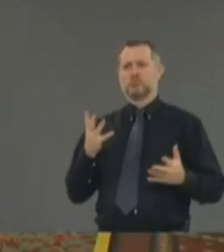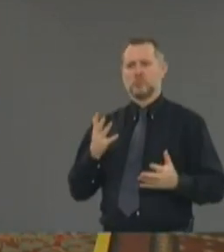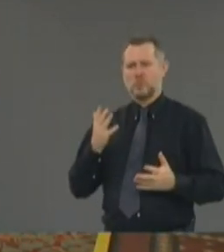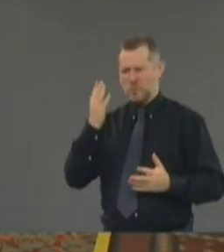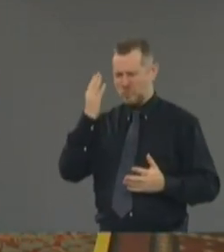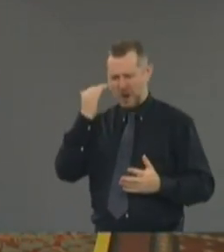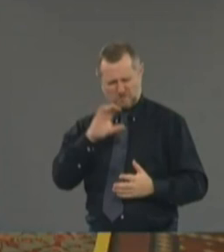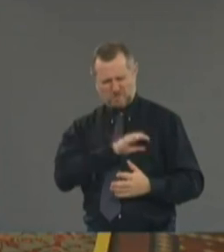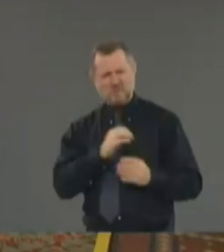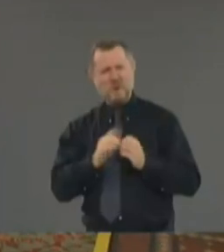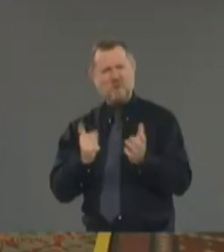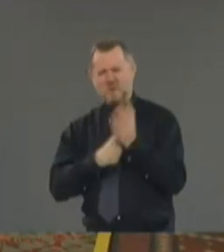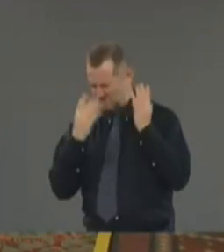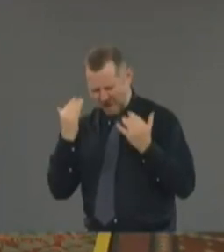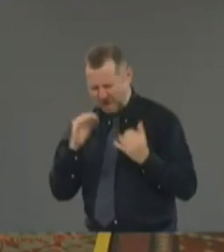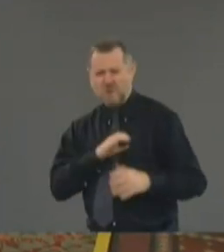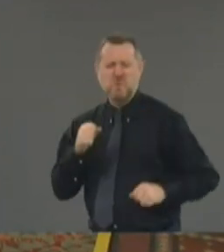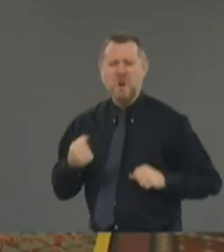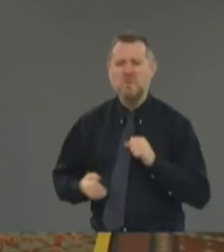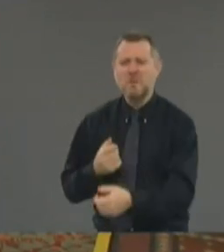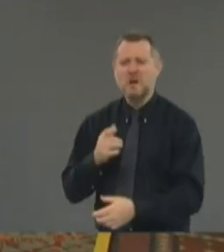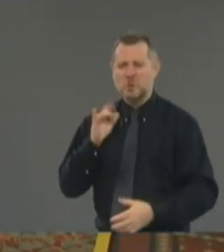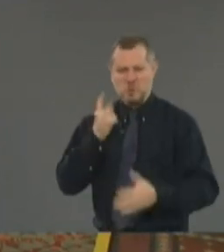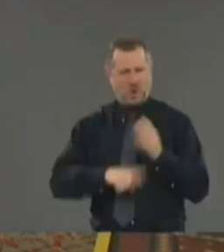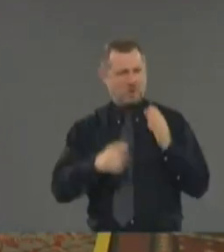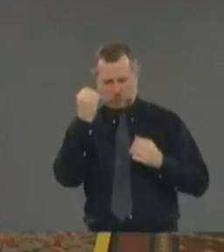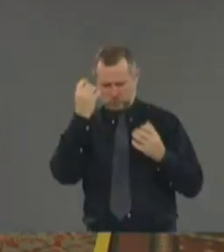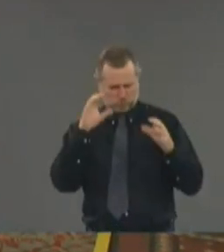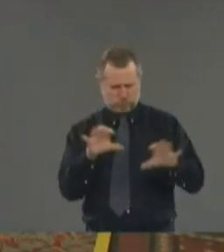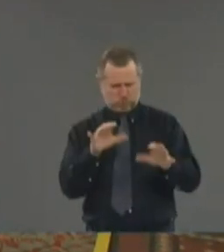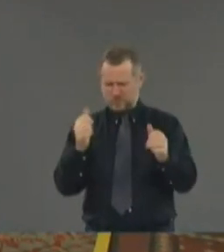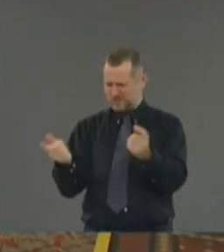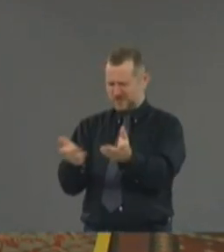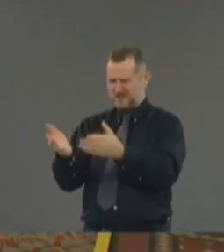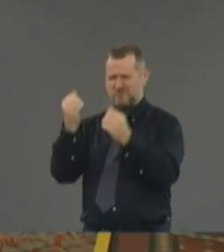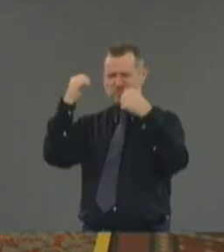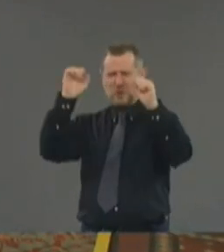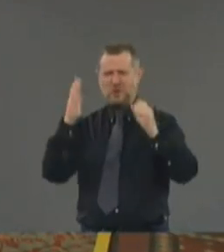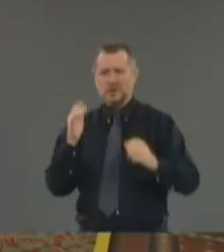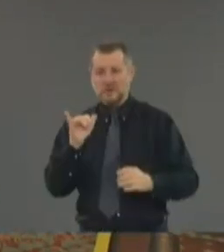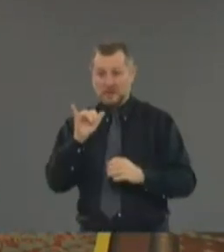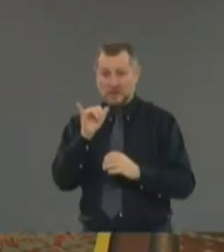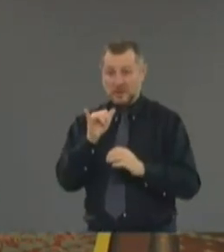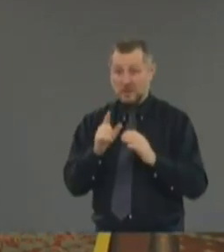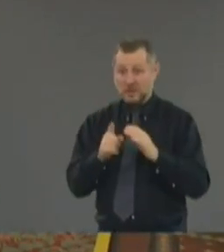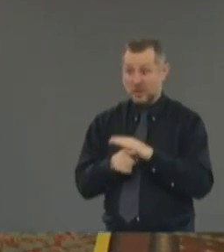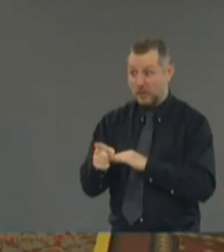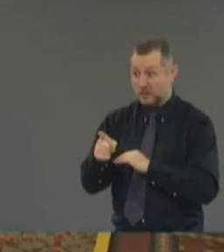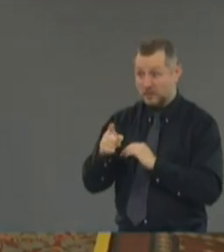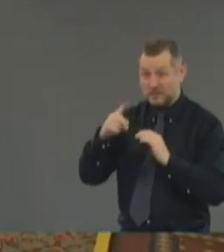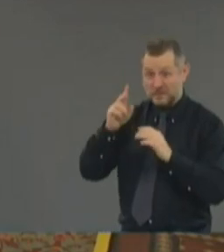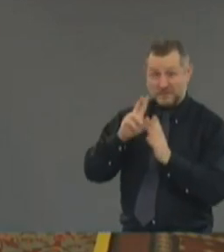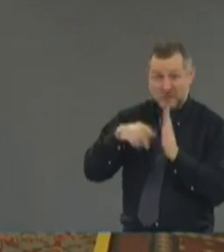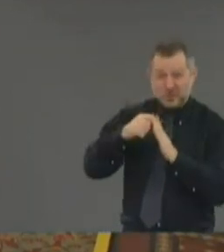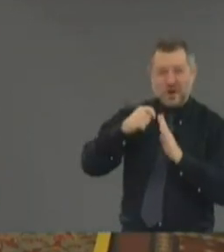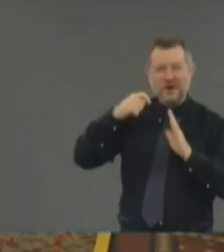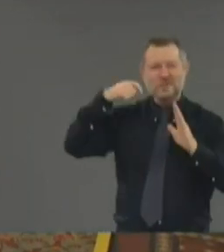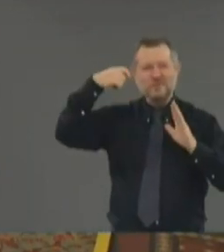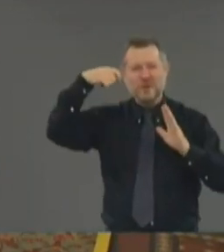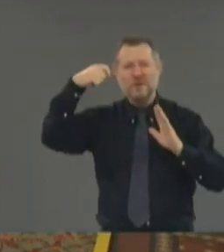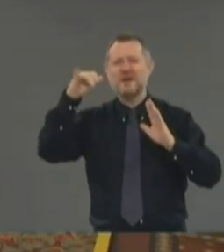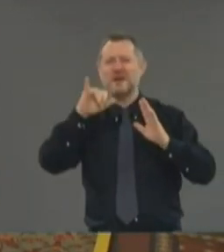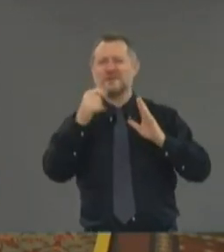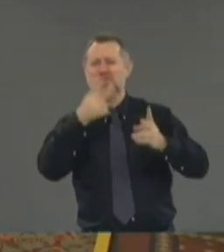when the thing that they're protesting against? Have you seen the videos of the looting? I've seen the videos of the looting. Okay. So if that was your business that was